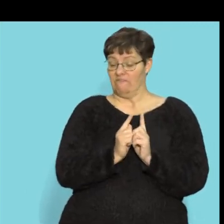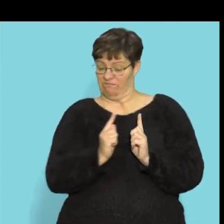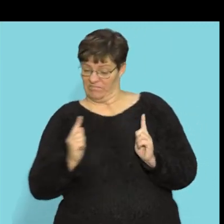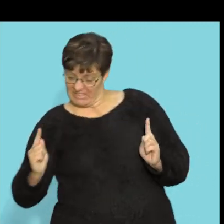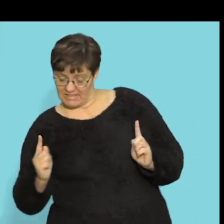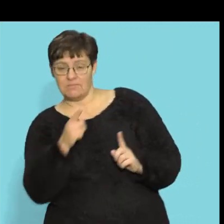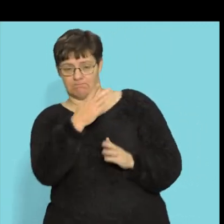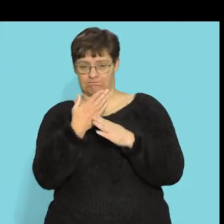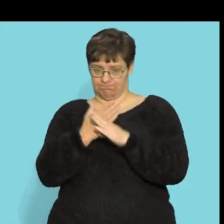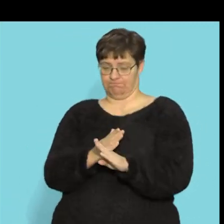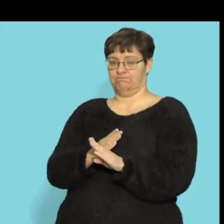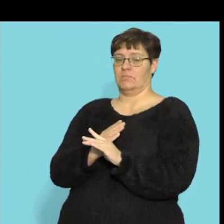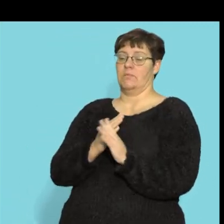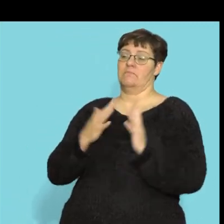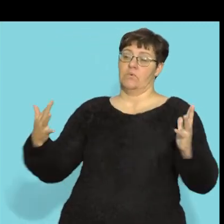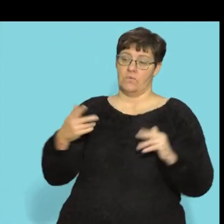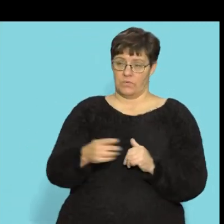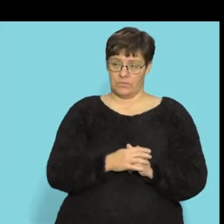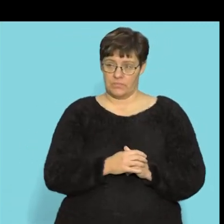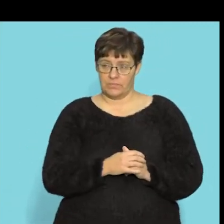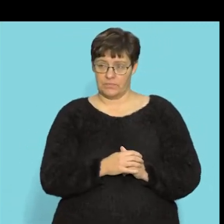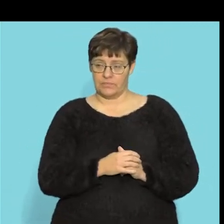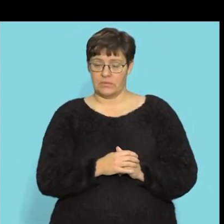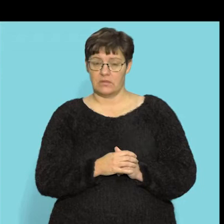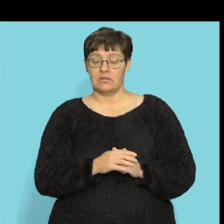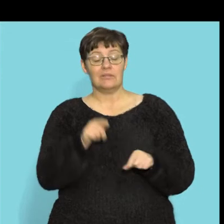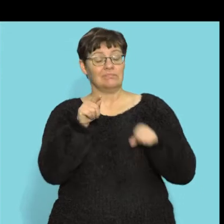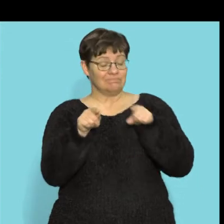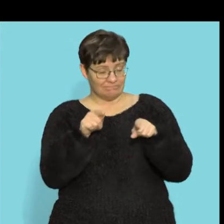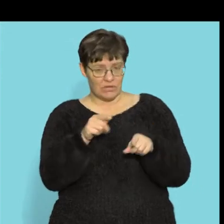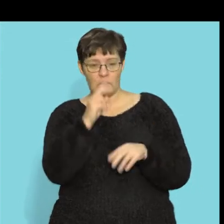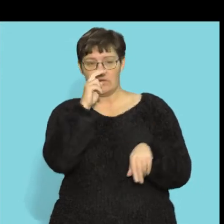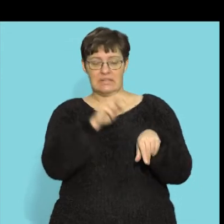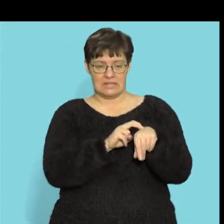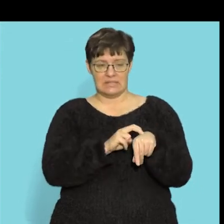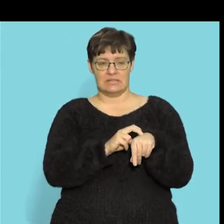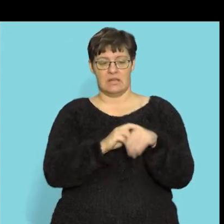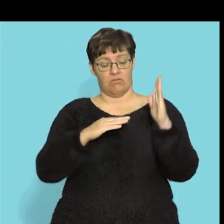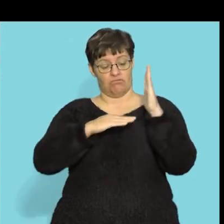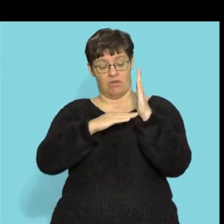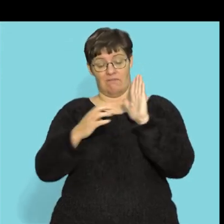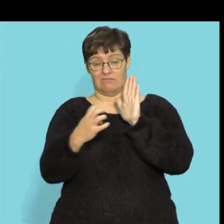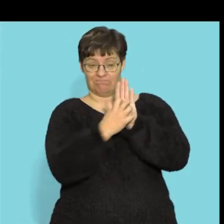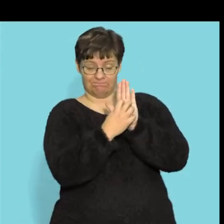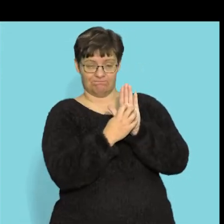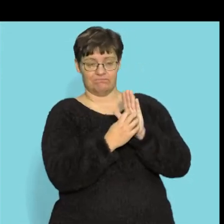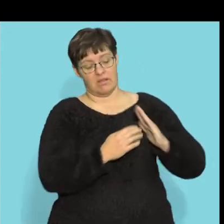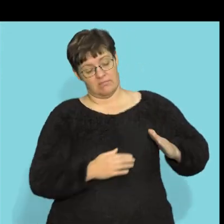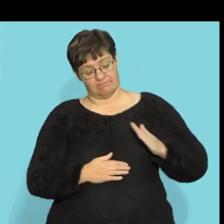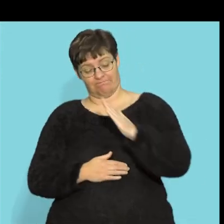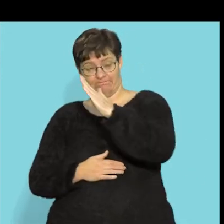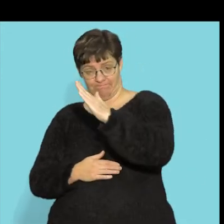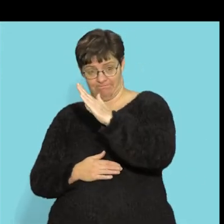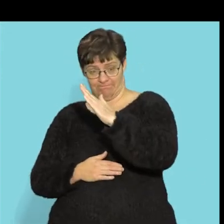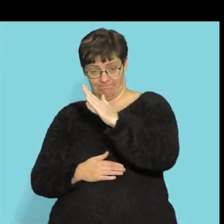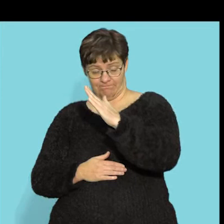that for direct proportionality, if 2 quantities are directly proportional, we must get a linear graph, okay? We